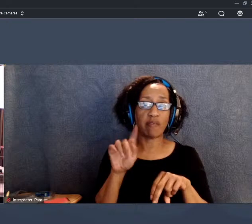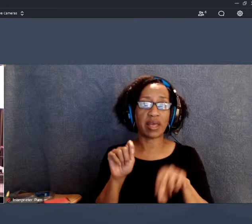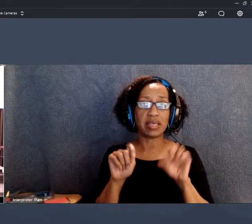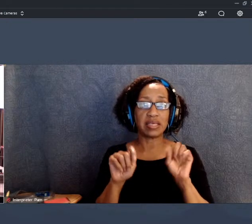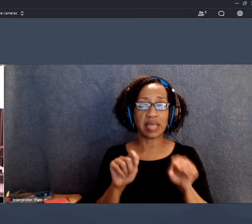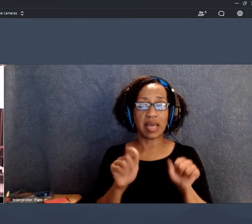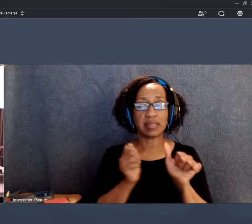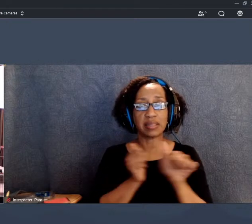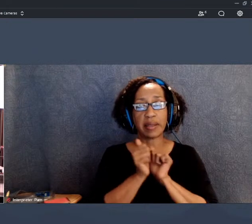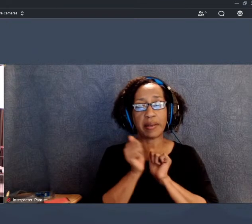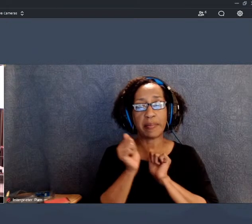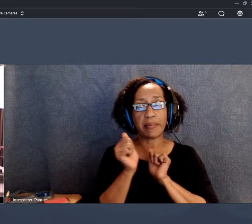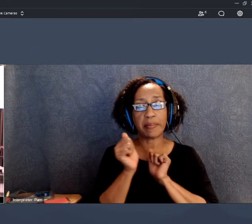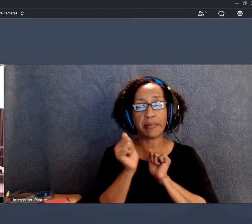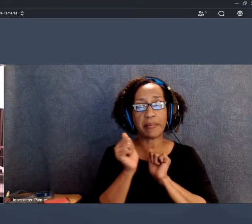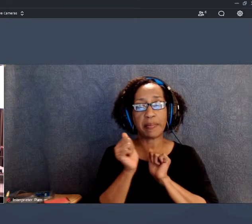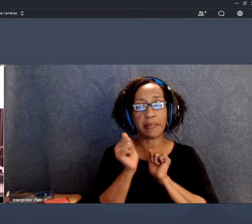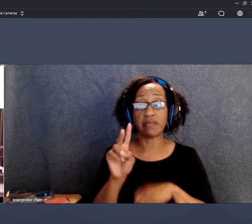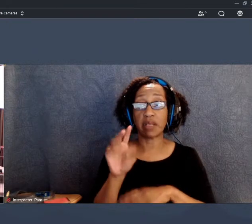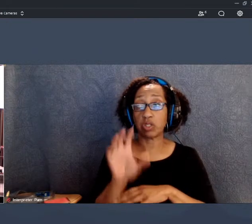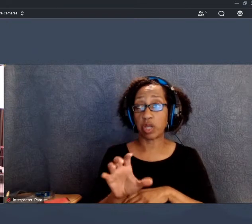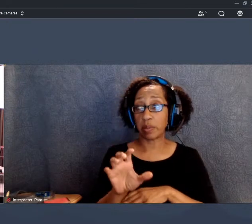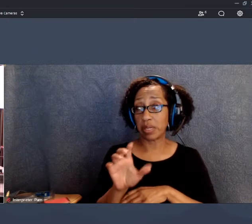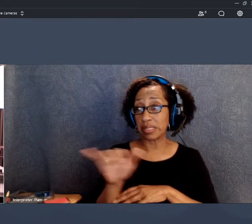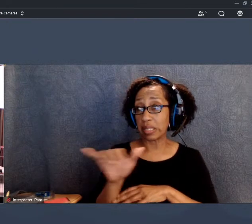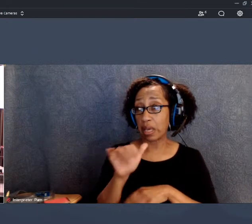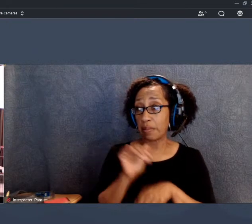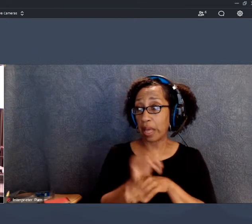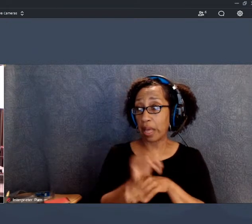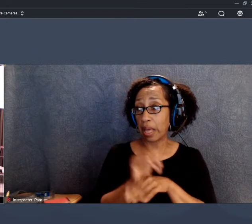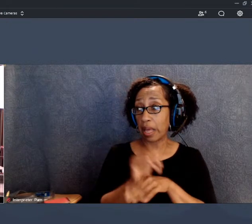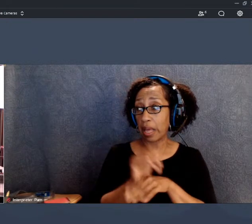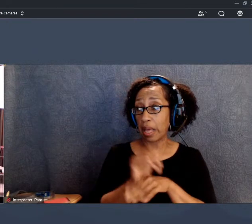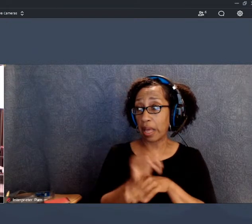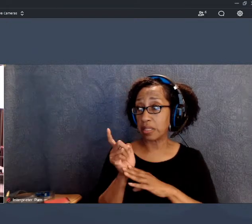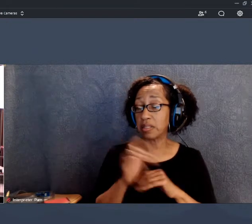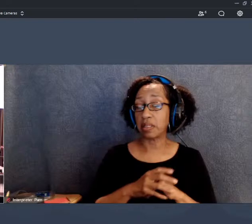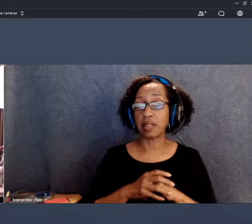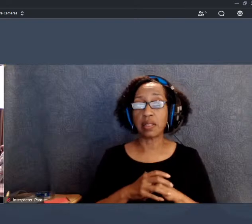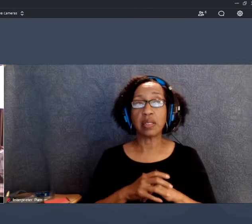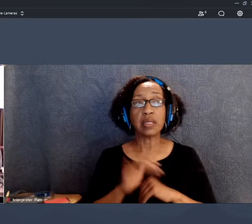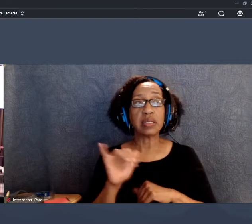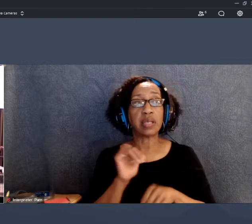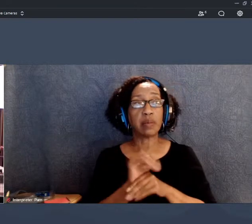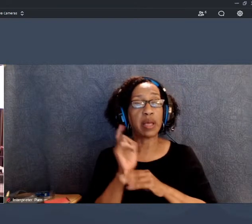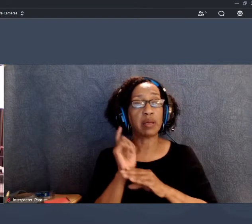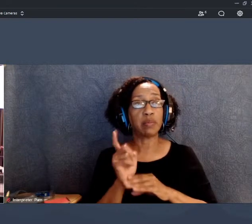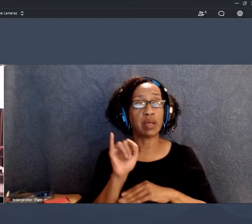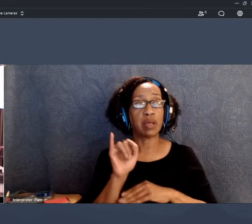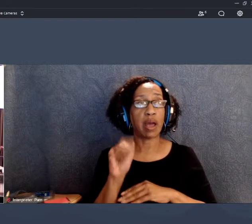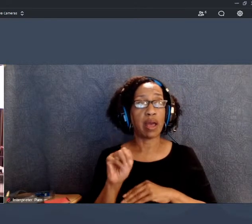passes. Madam Vice Chairman, do you have our same night minutes? Same night minute items are item